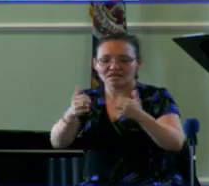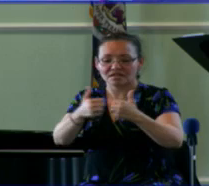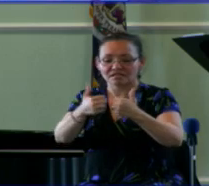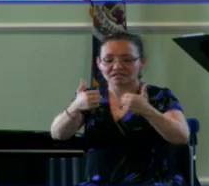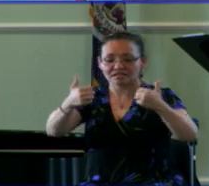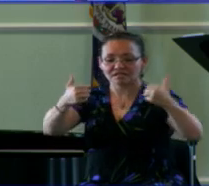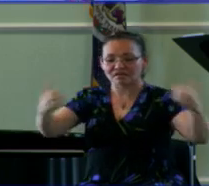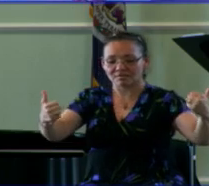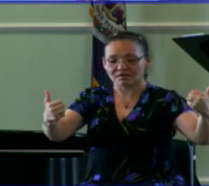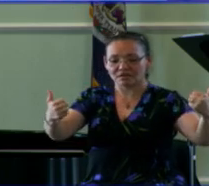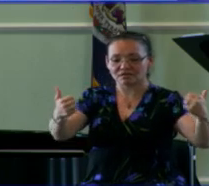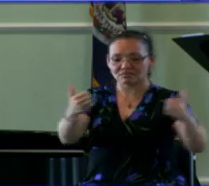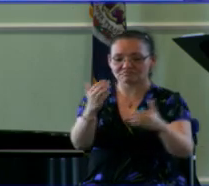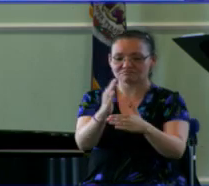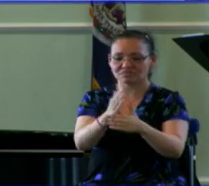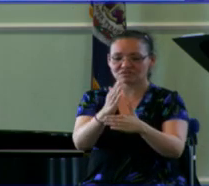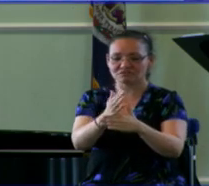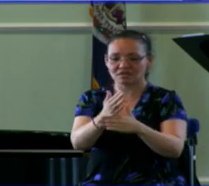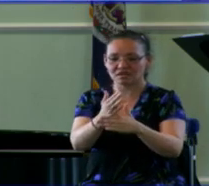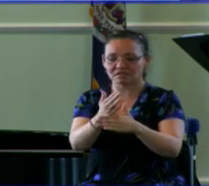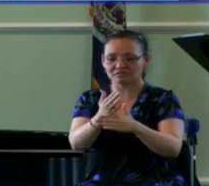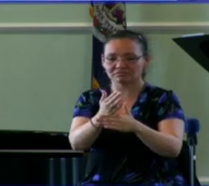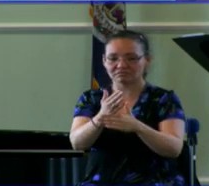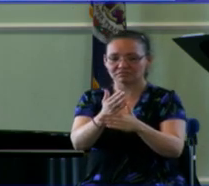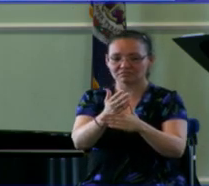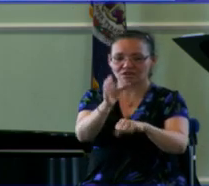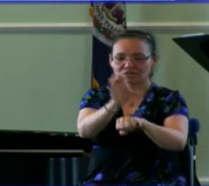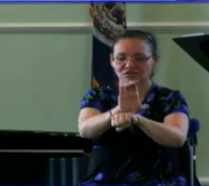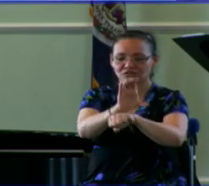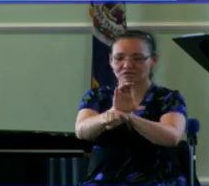between church and state.